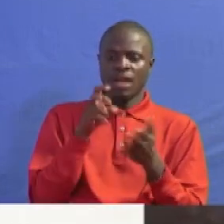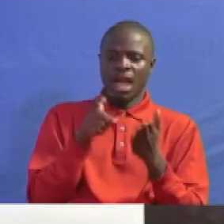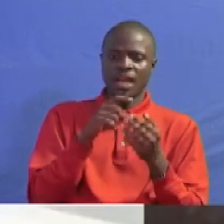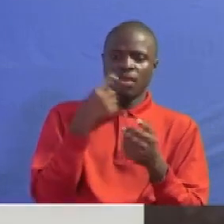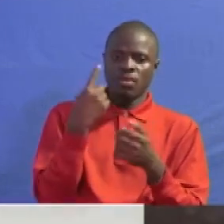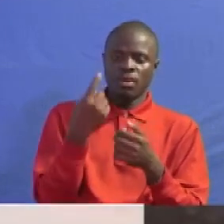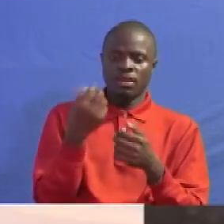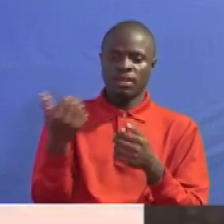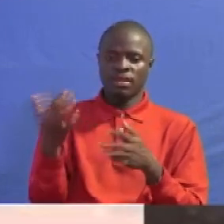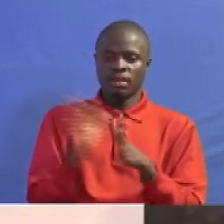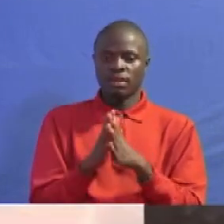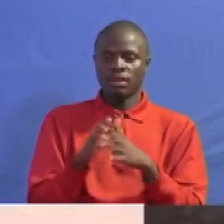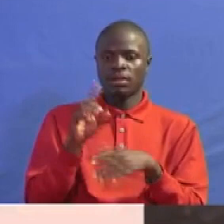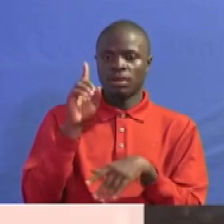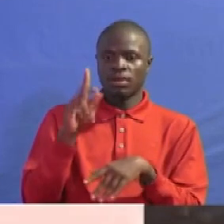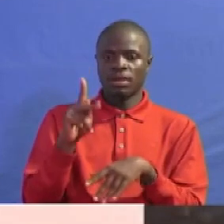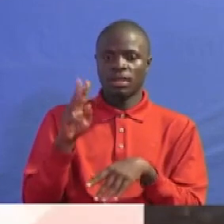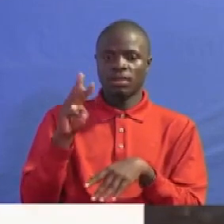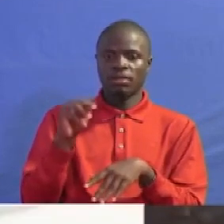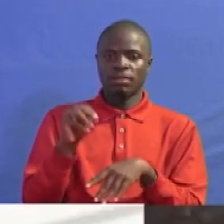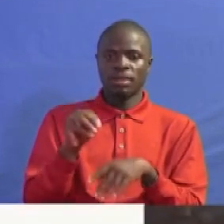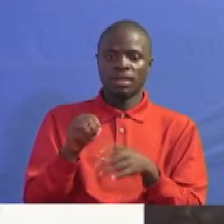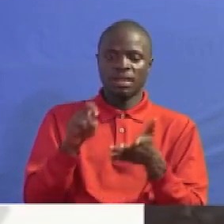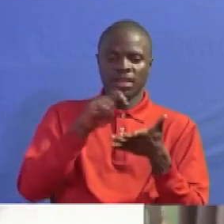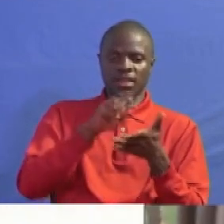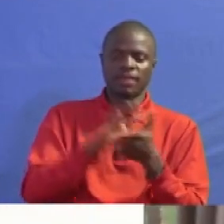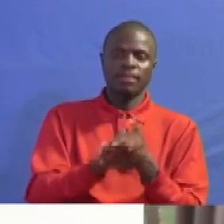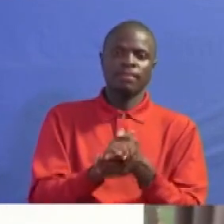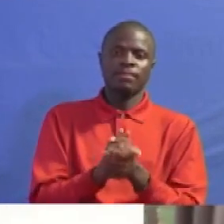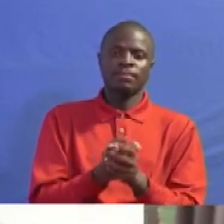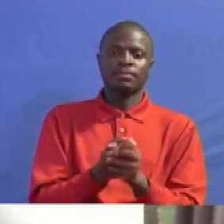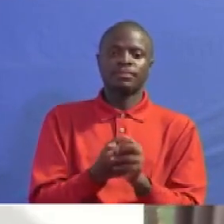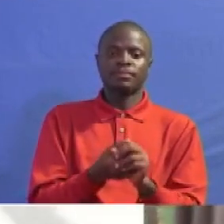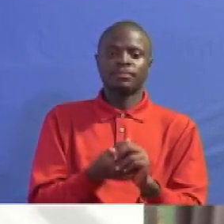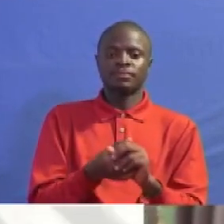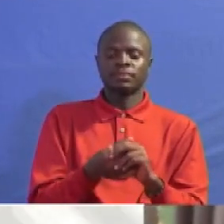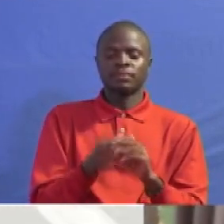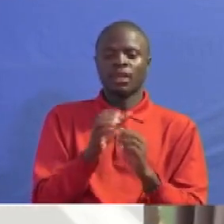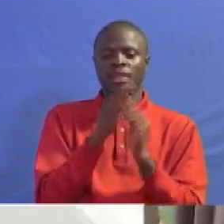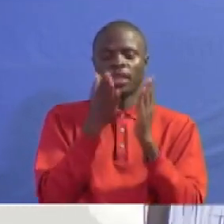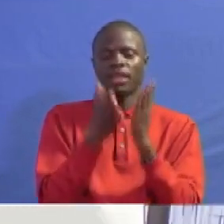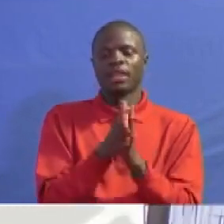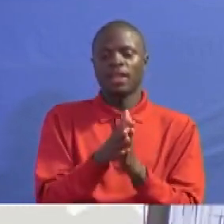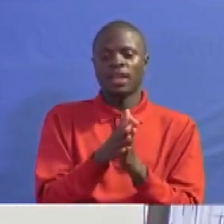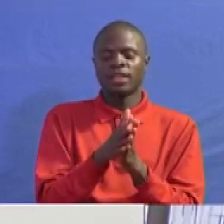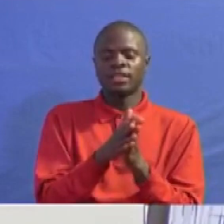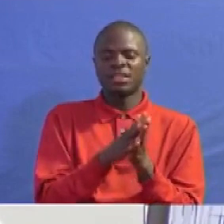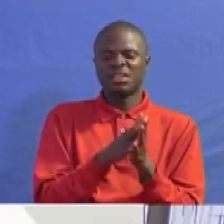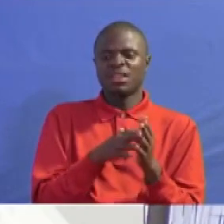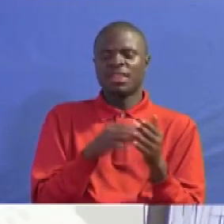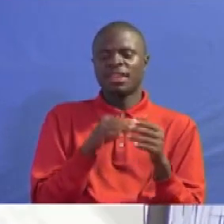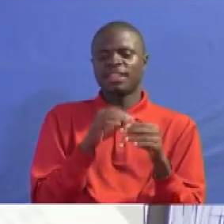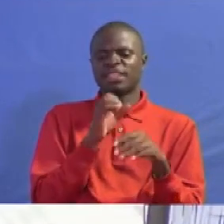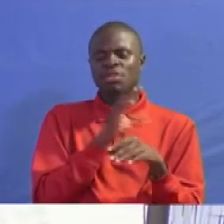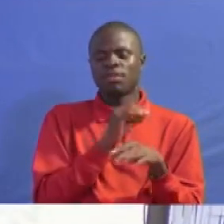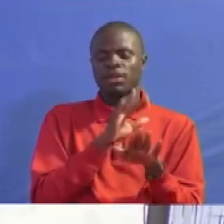mbele. Ongeza 1 kilometer hapo mbele. The leaders beckoned faithful of the one man, one vote,